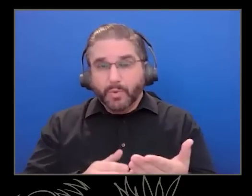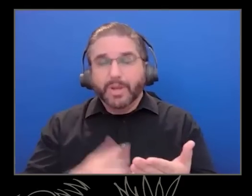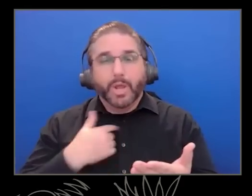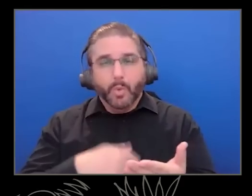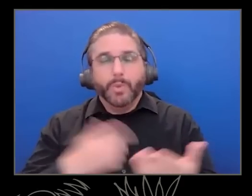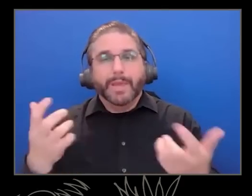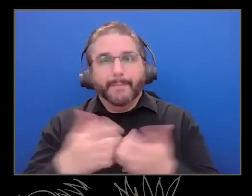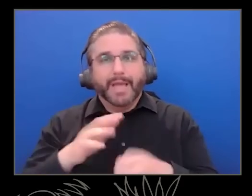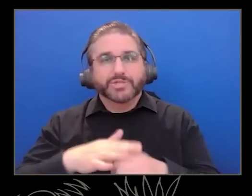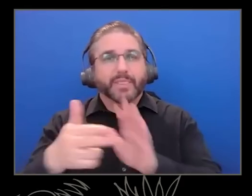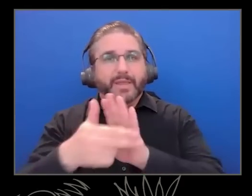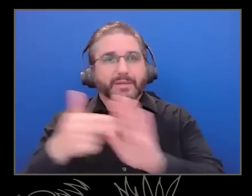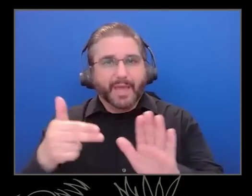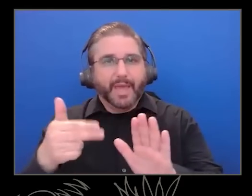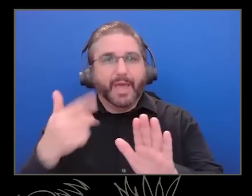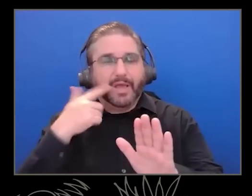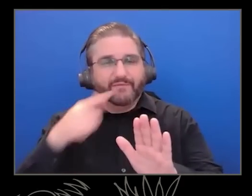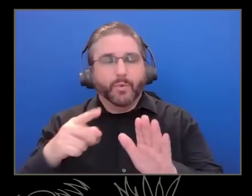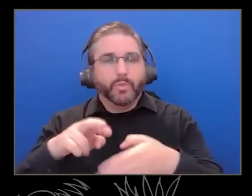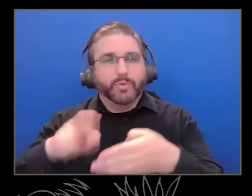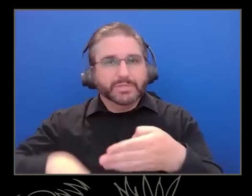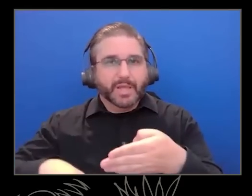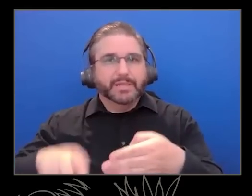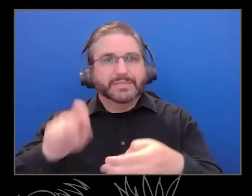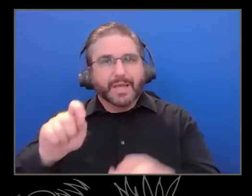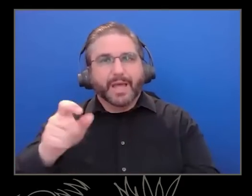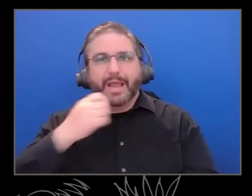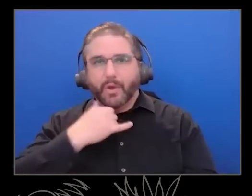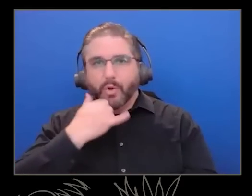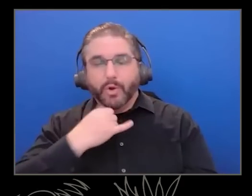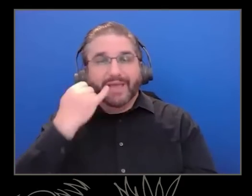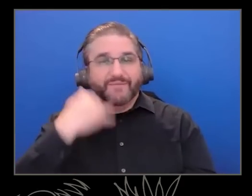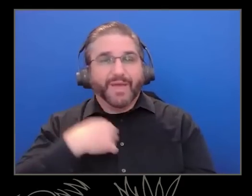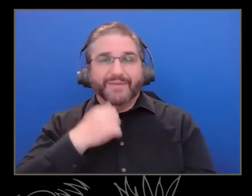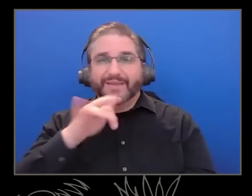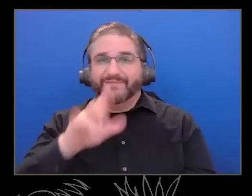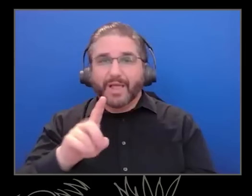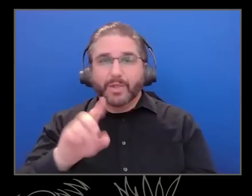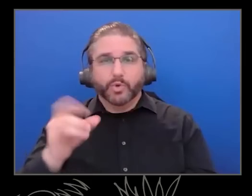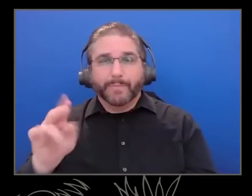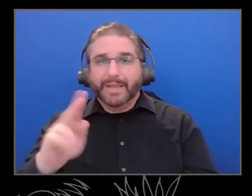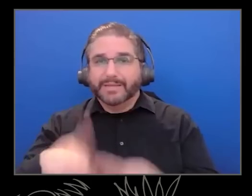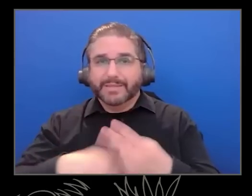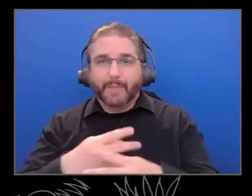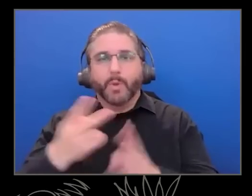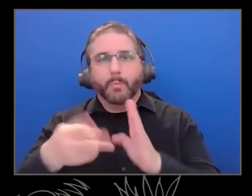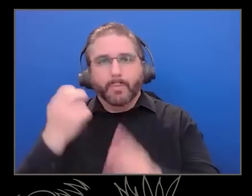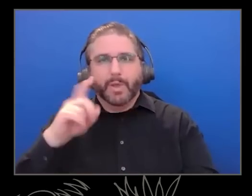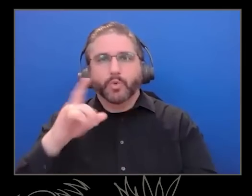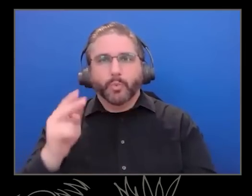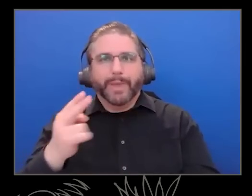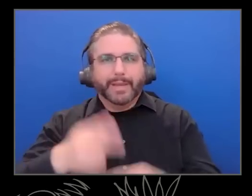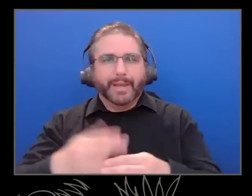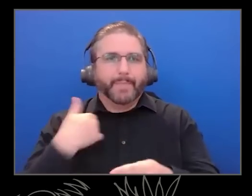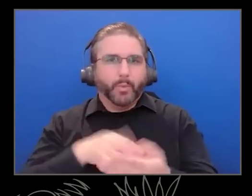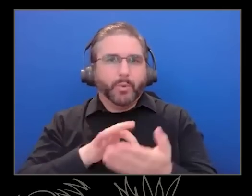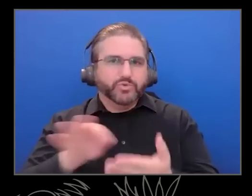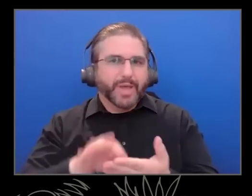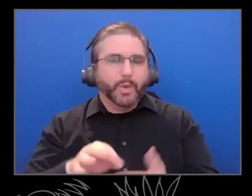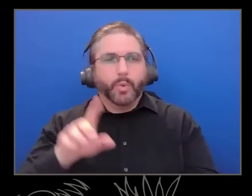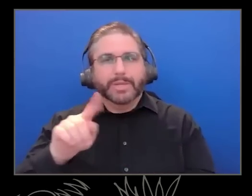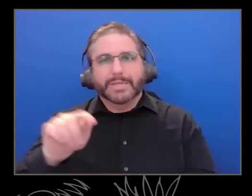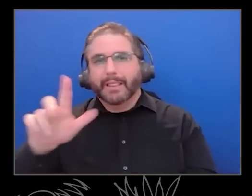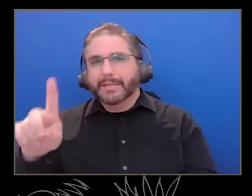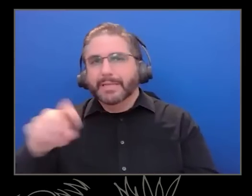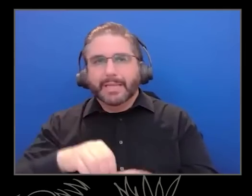on the tag of the result.error. And if we have an invalid domain type, we can pull out the domain name that we've been tracking, or the TLD in the domain